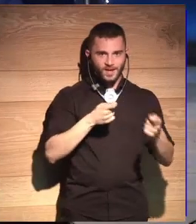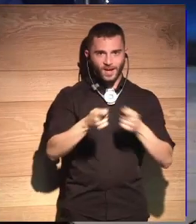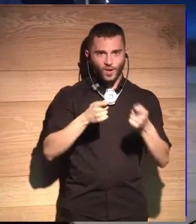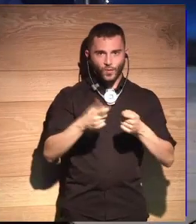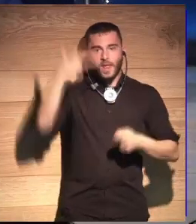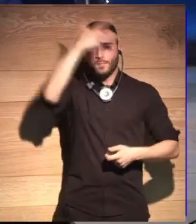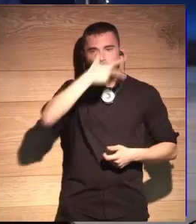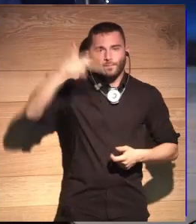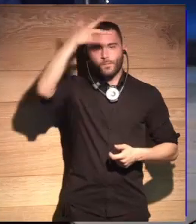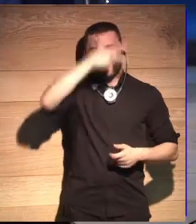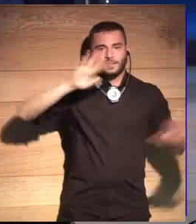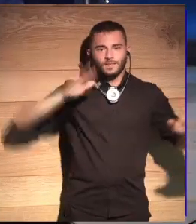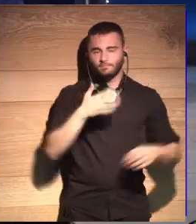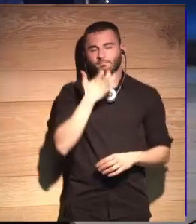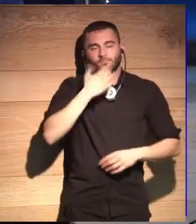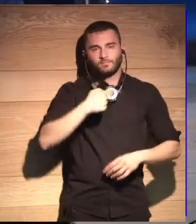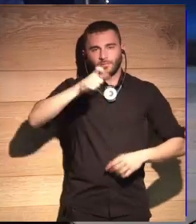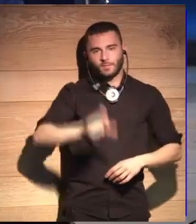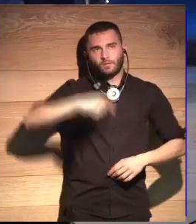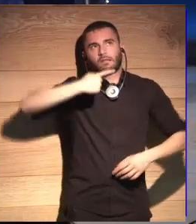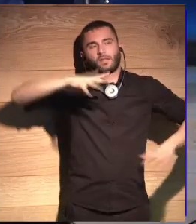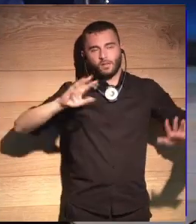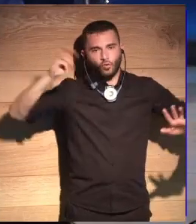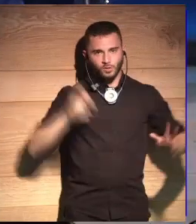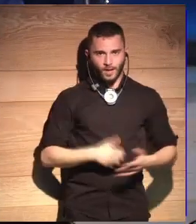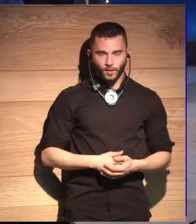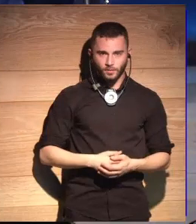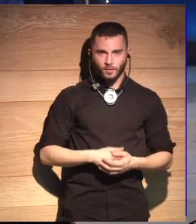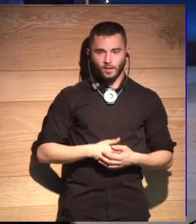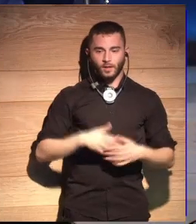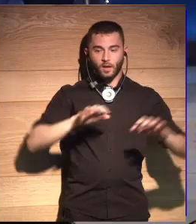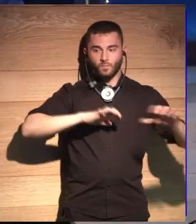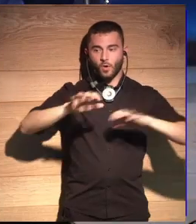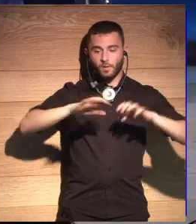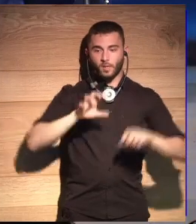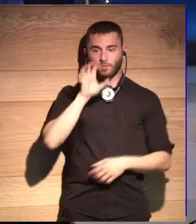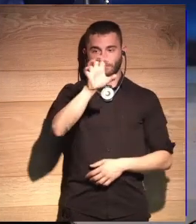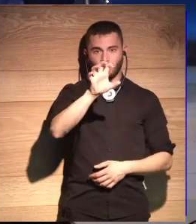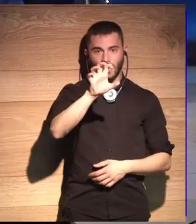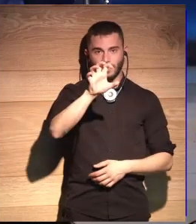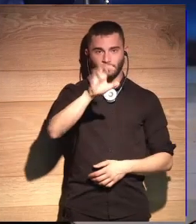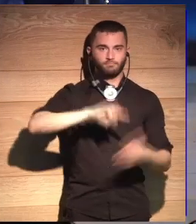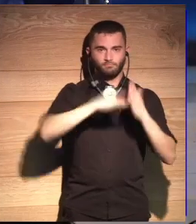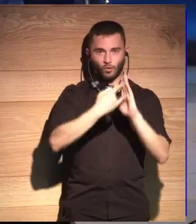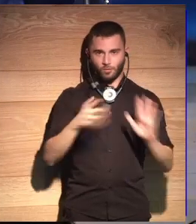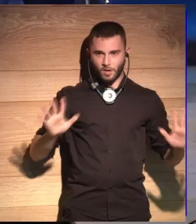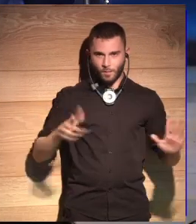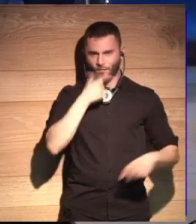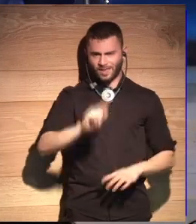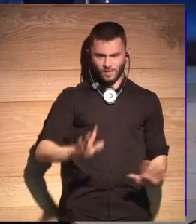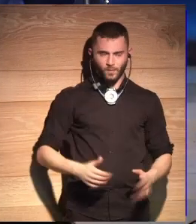in the hypothetical case that we could do it and that we should do that. It is the second moment that we